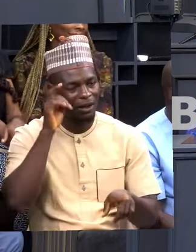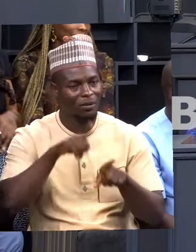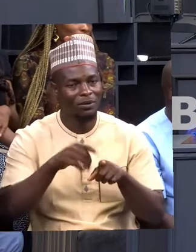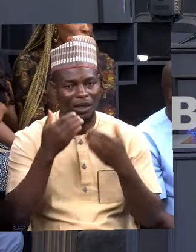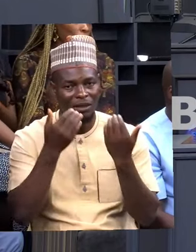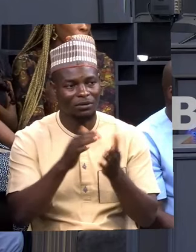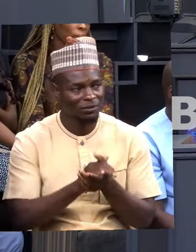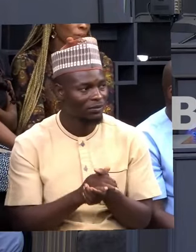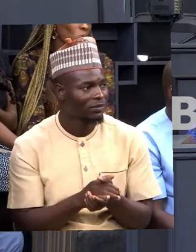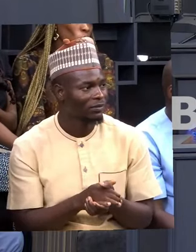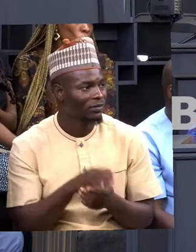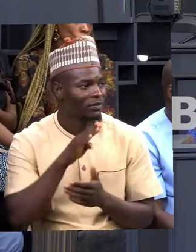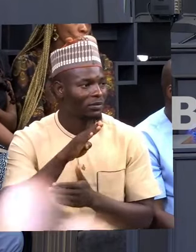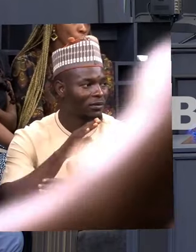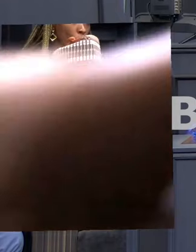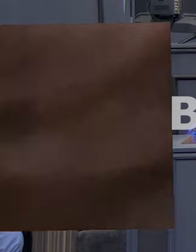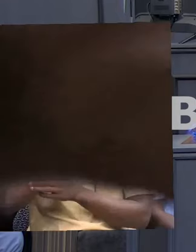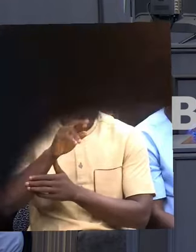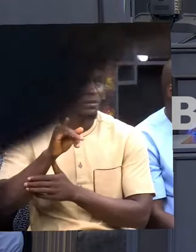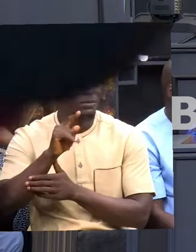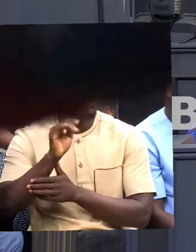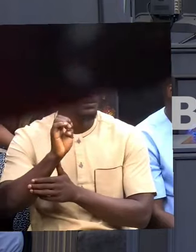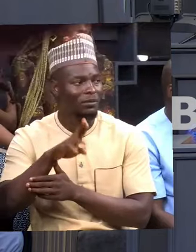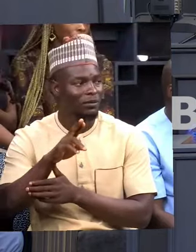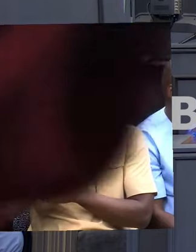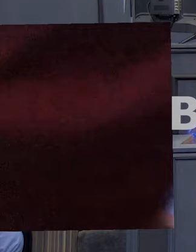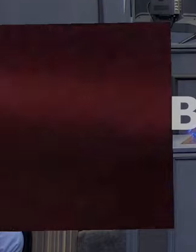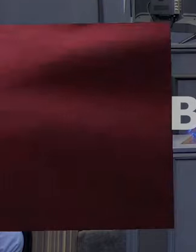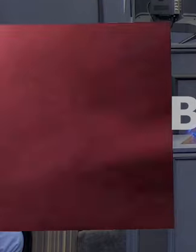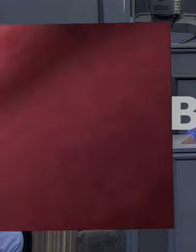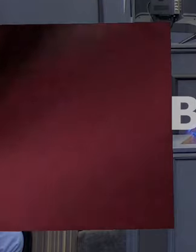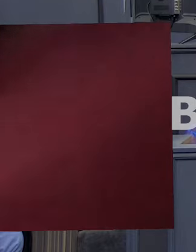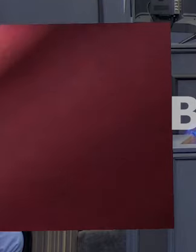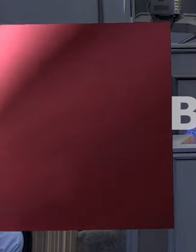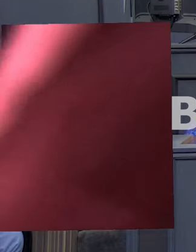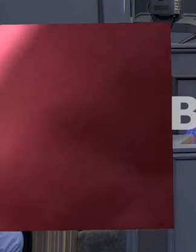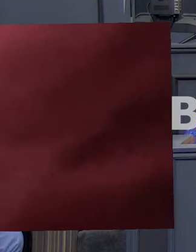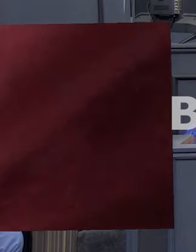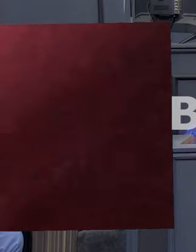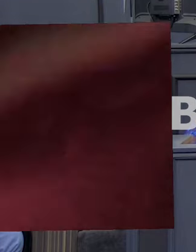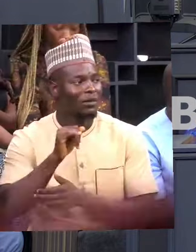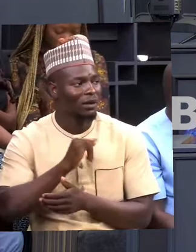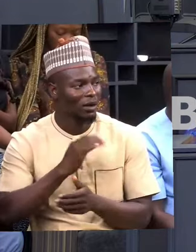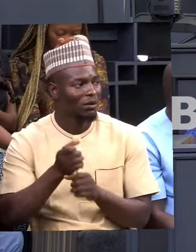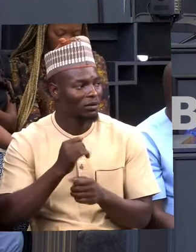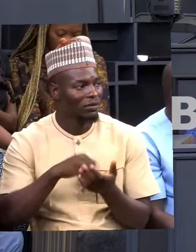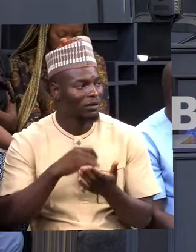Barrister Pamela, I go receive and then you go acknowledge him for me. Okay, sir. When I get acknowledgement copy back.